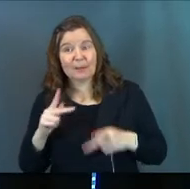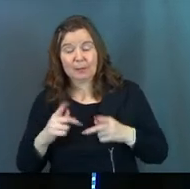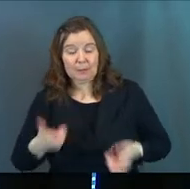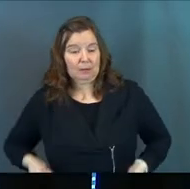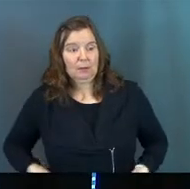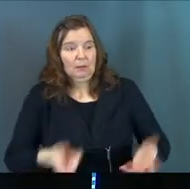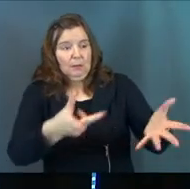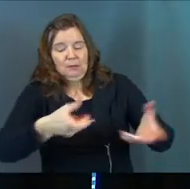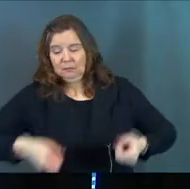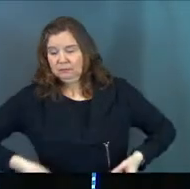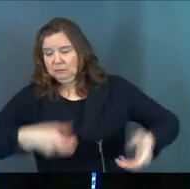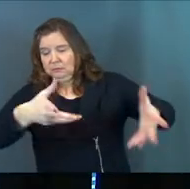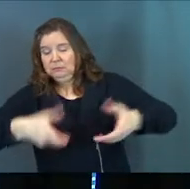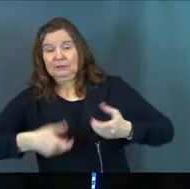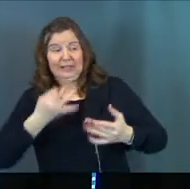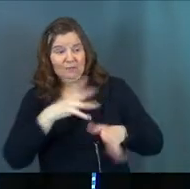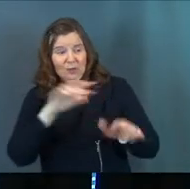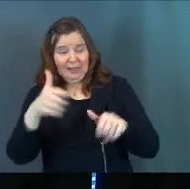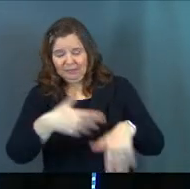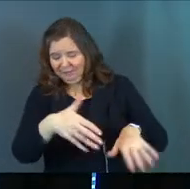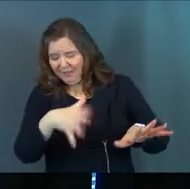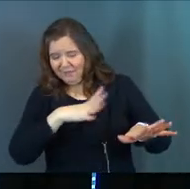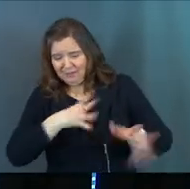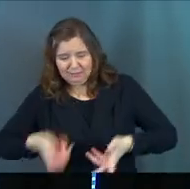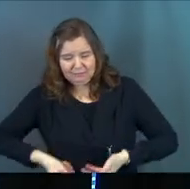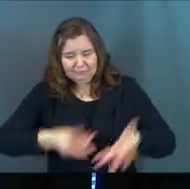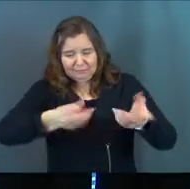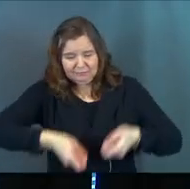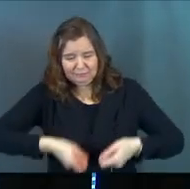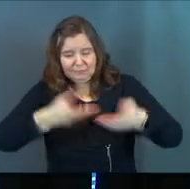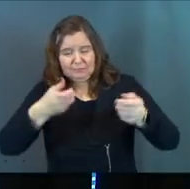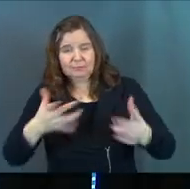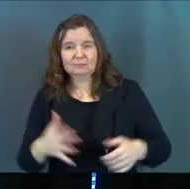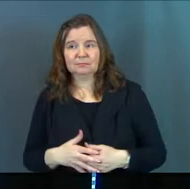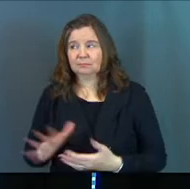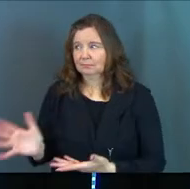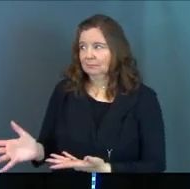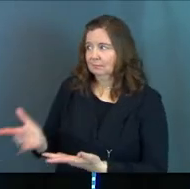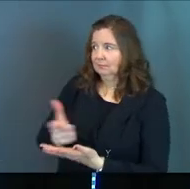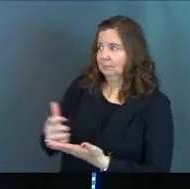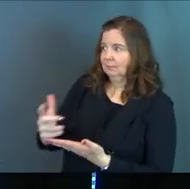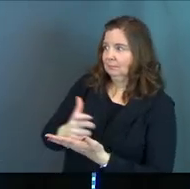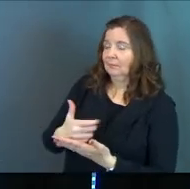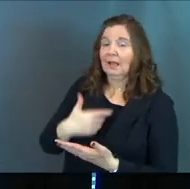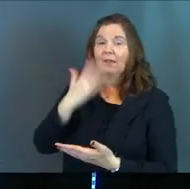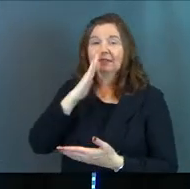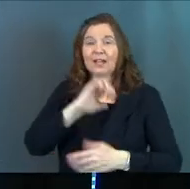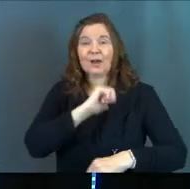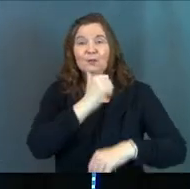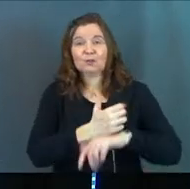people just gave them everything. As long as you're leaving, you can have anything that you want. And that's how God